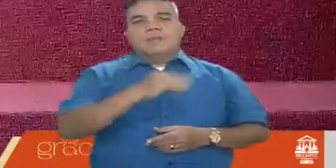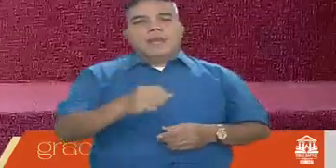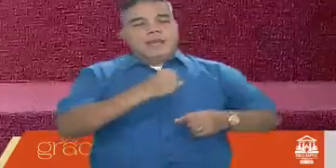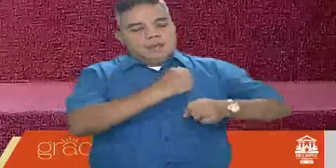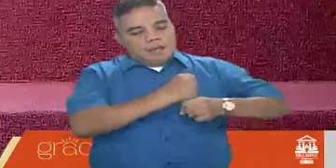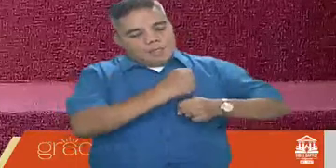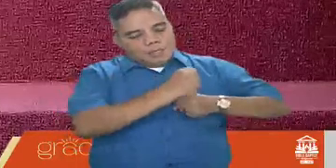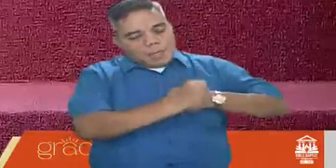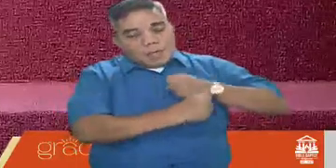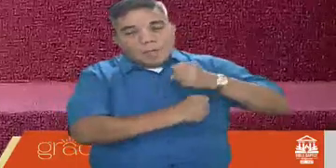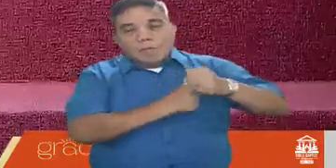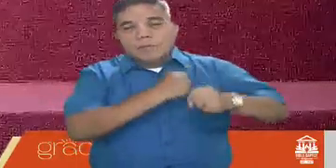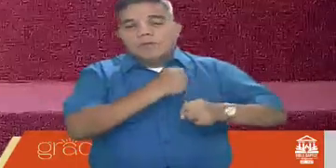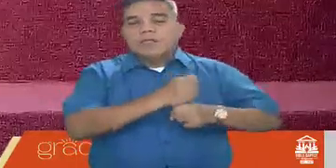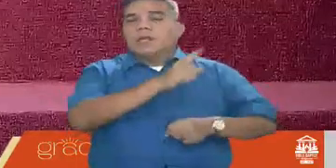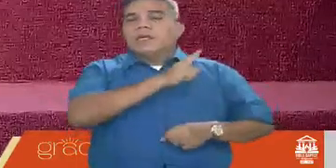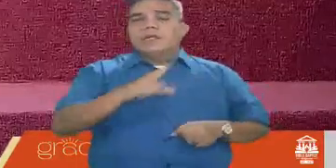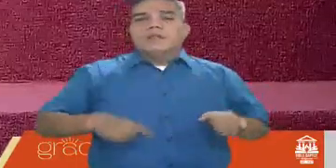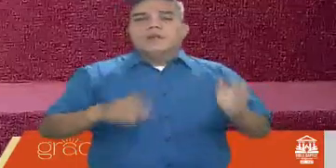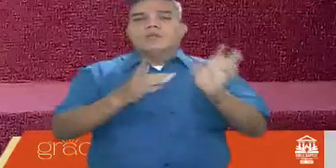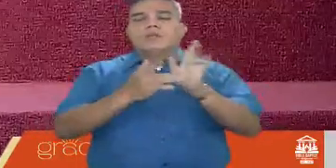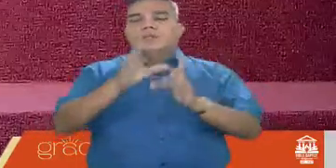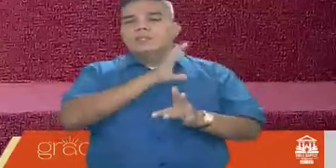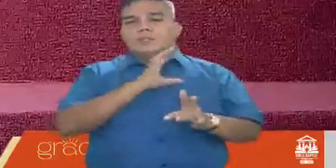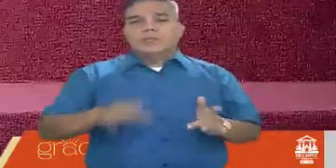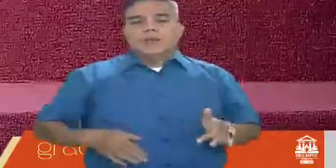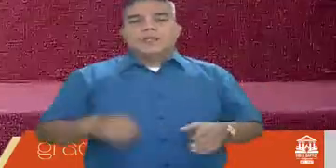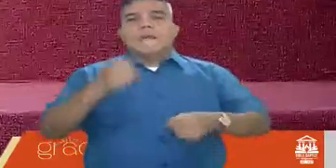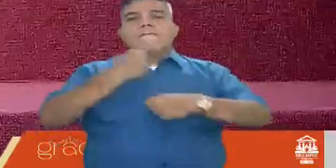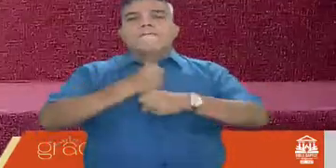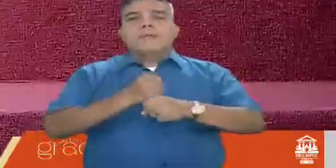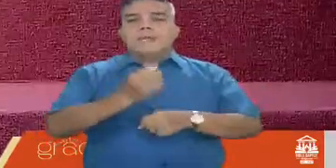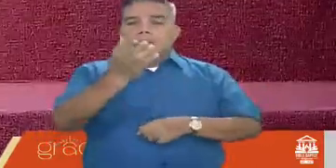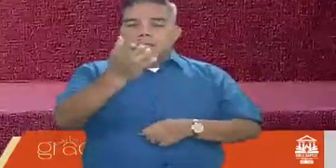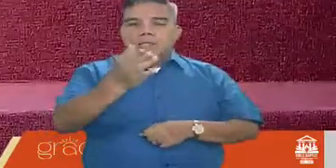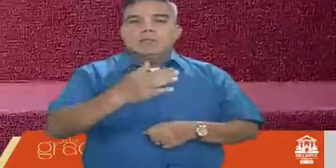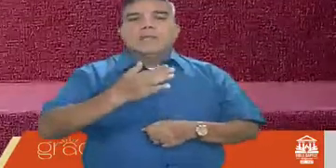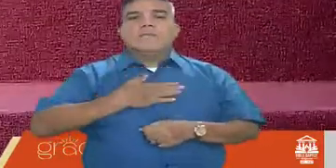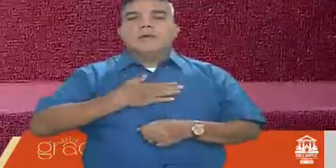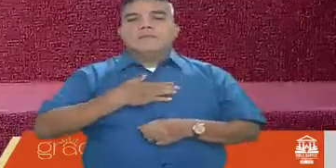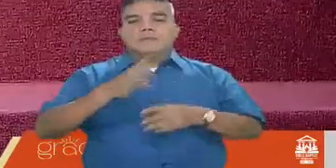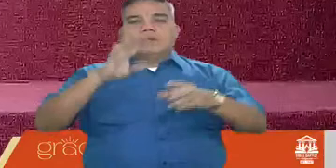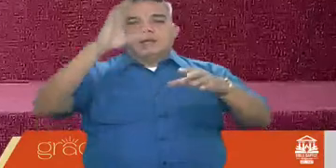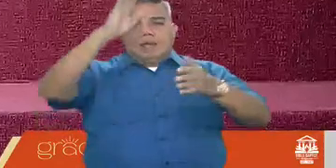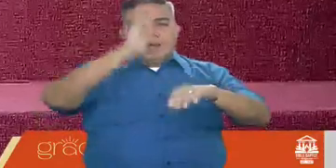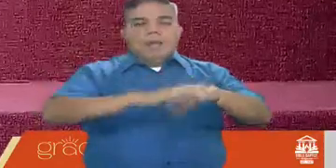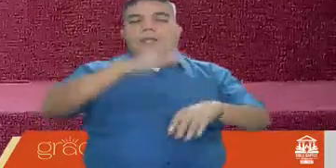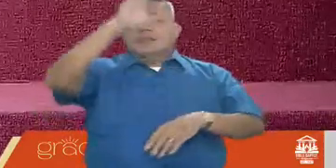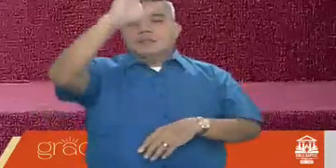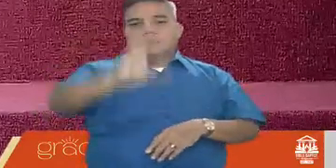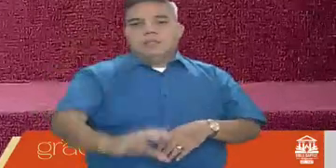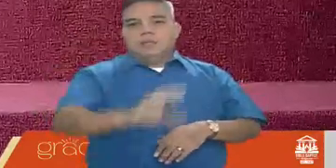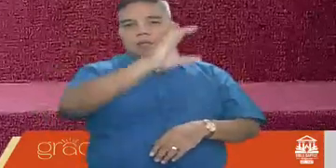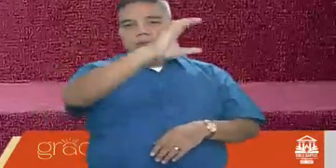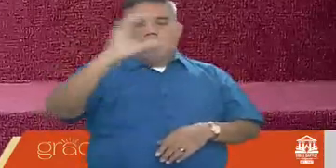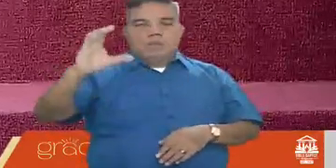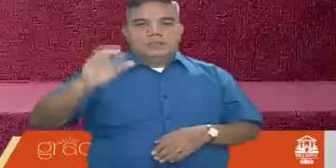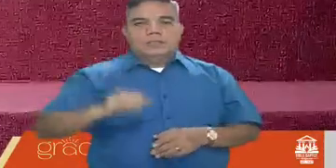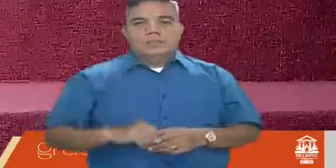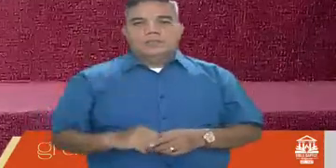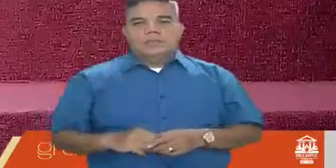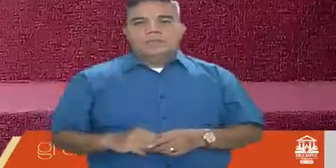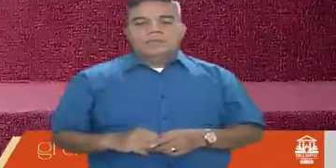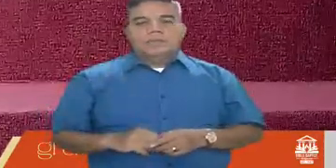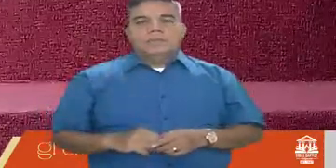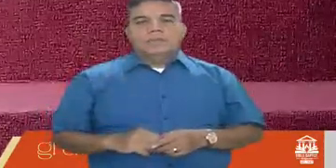And the sacrifice the Lord Jesus Christ made in your behalf and in my behalf at the cross, so